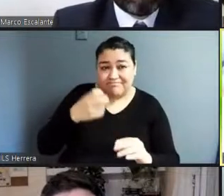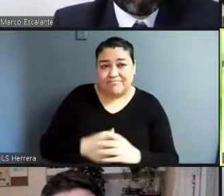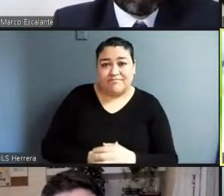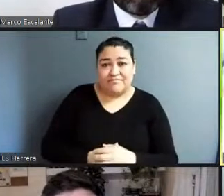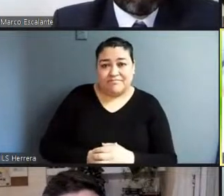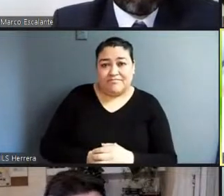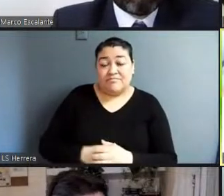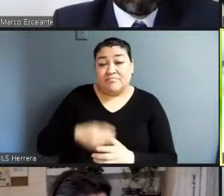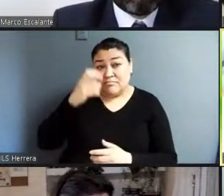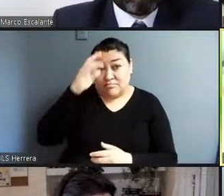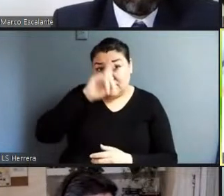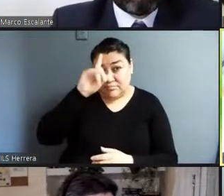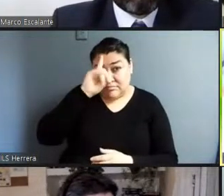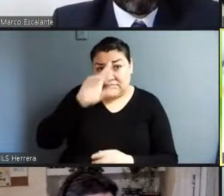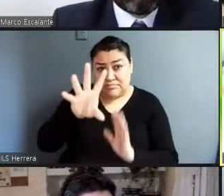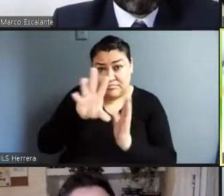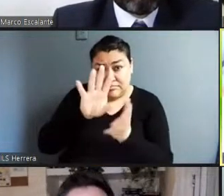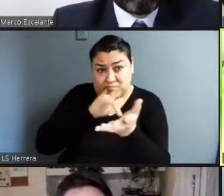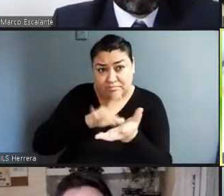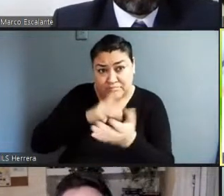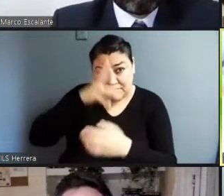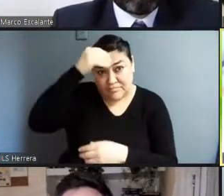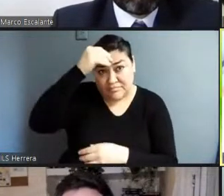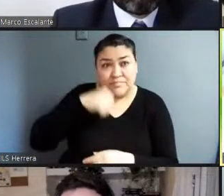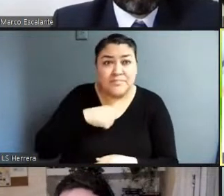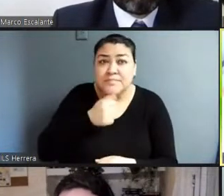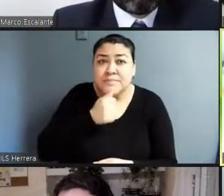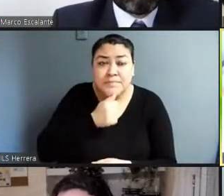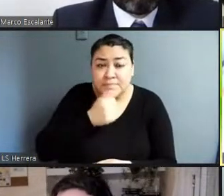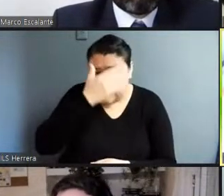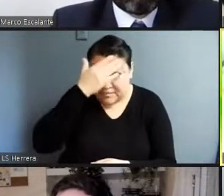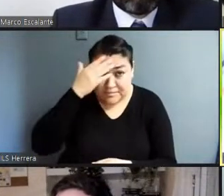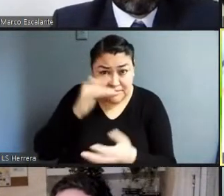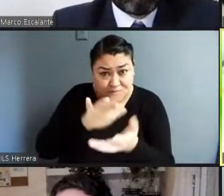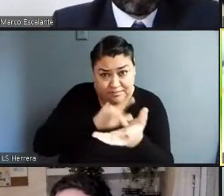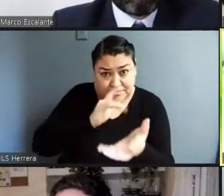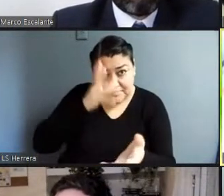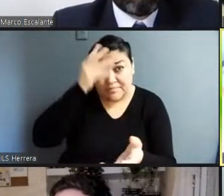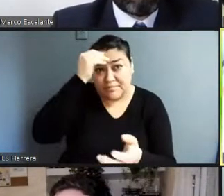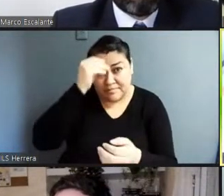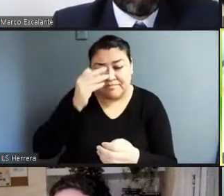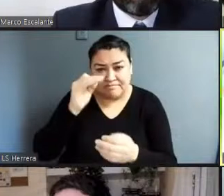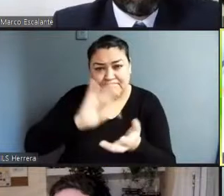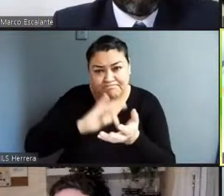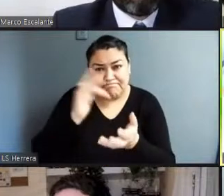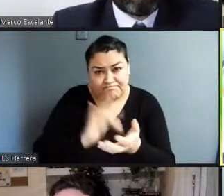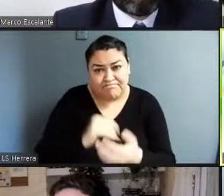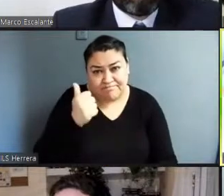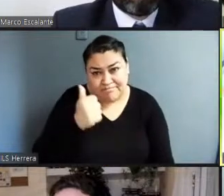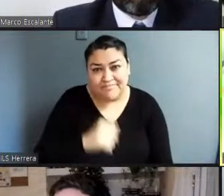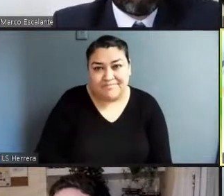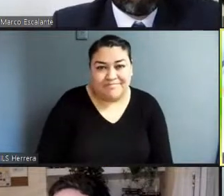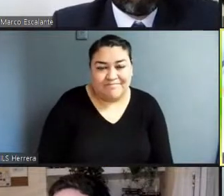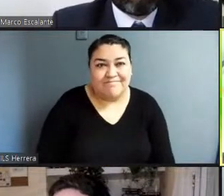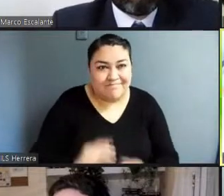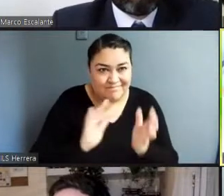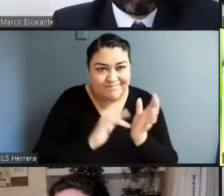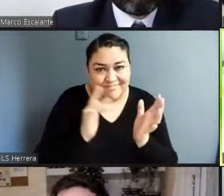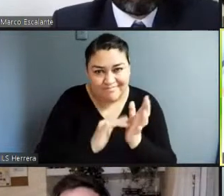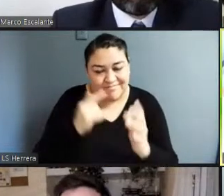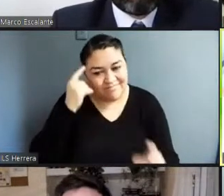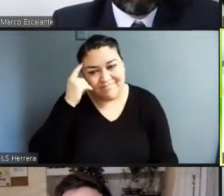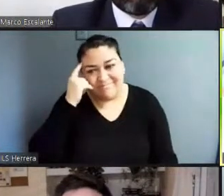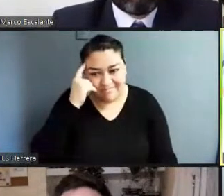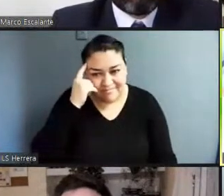that our school needs to continue to promote. This is a nice comment that we did not consider when we reviewed